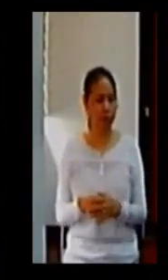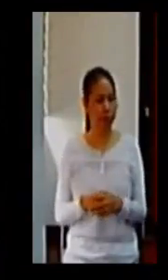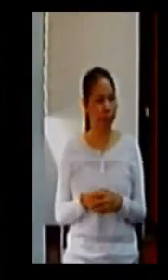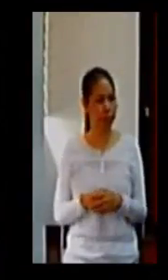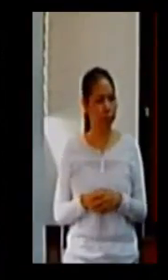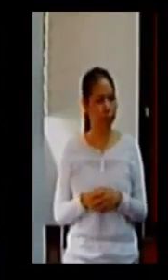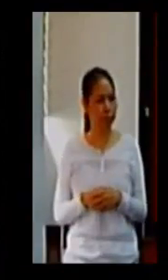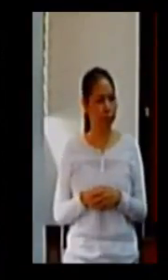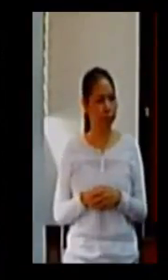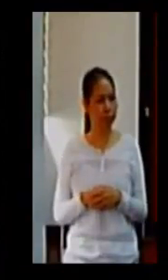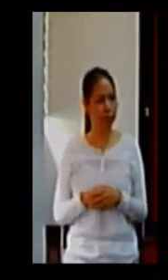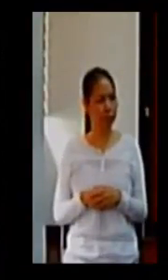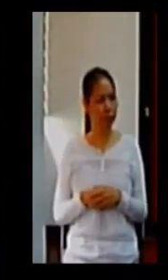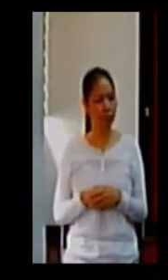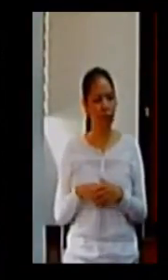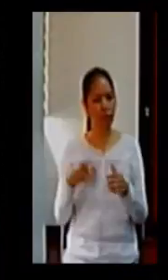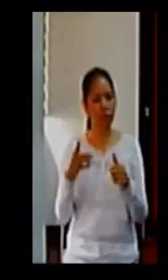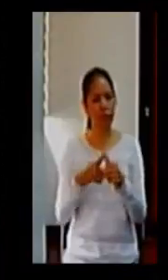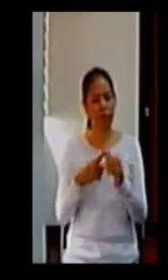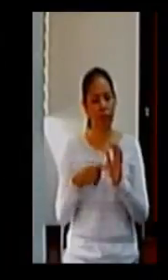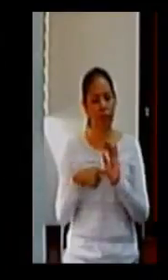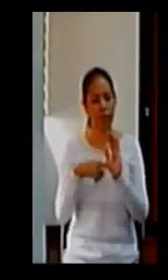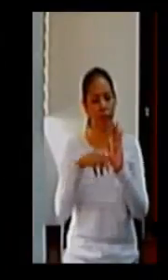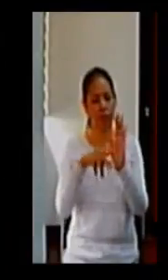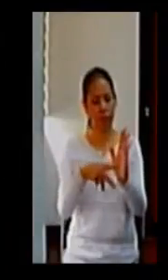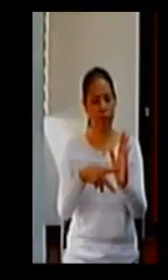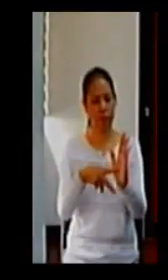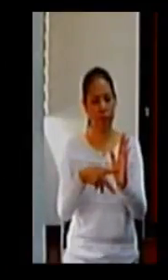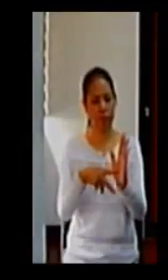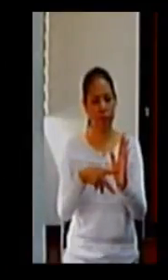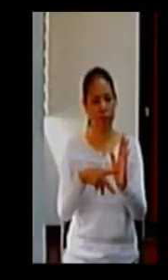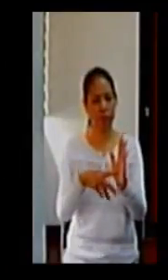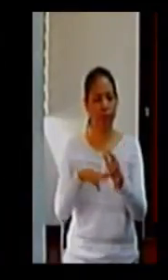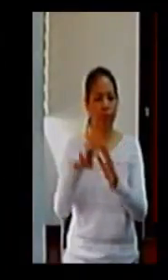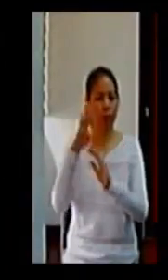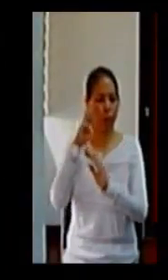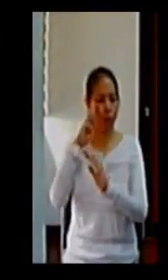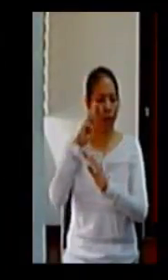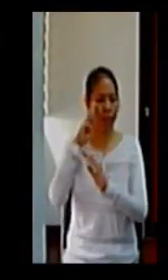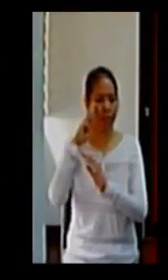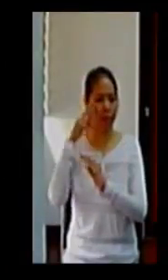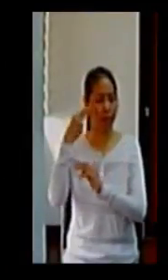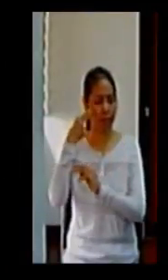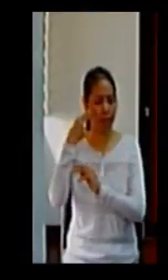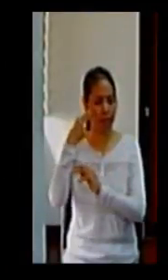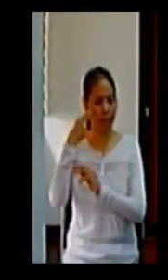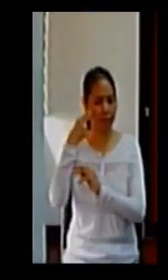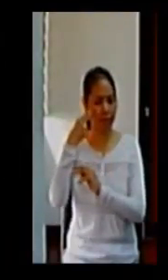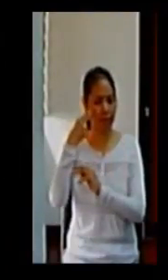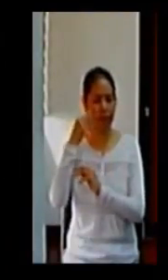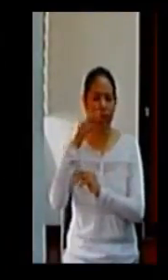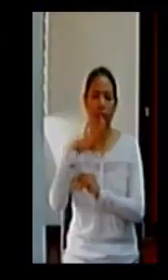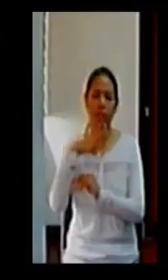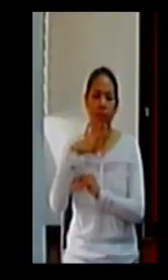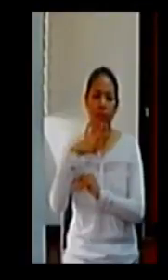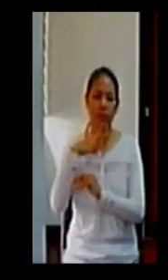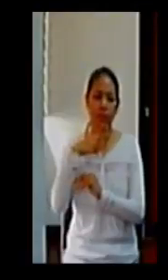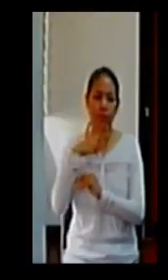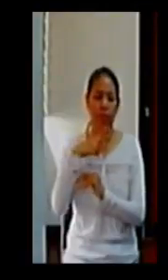The first presenter honor would be Mr. Bukan Hangdaan, and he will speak in